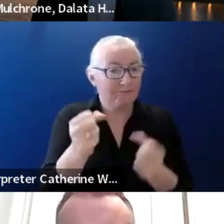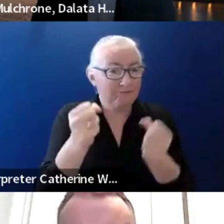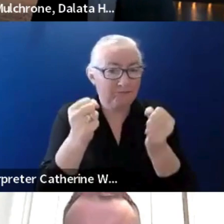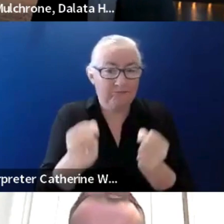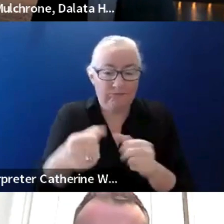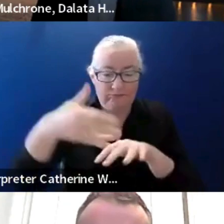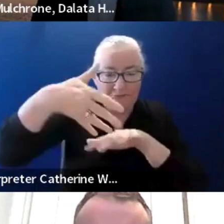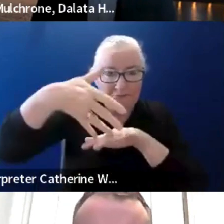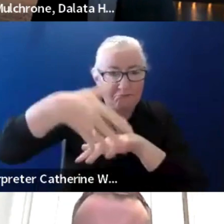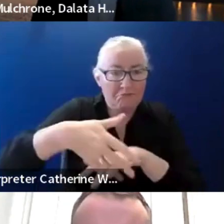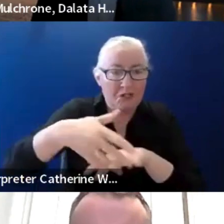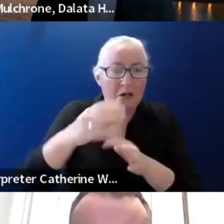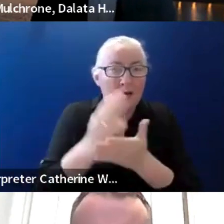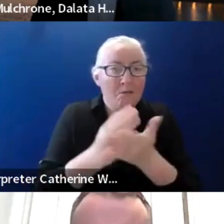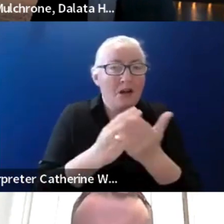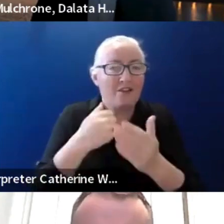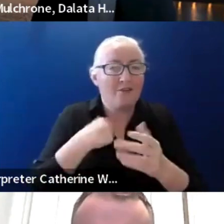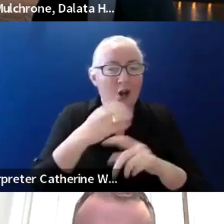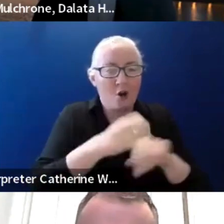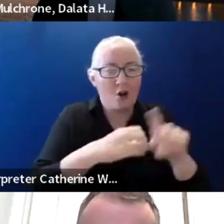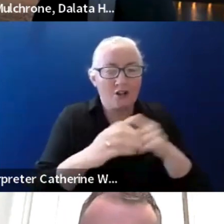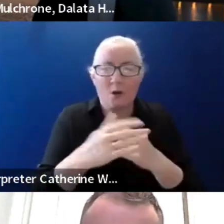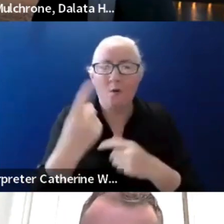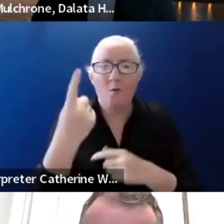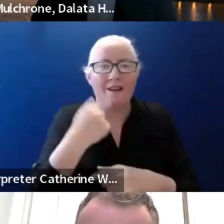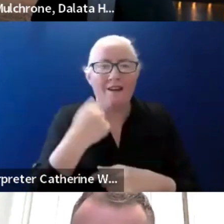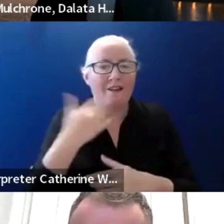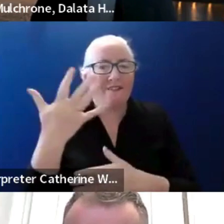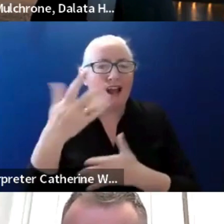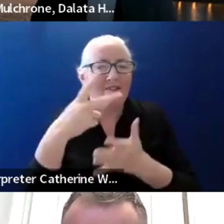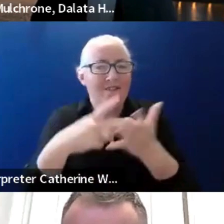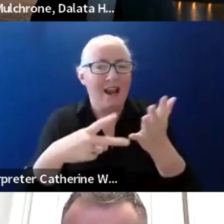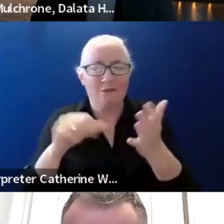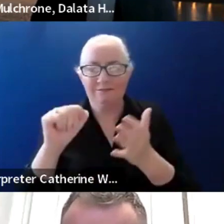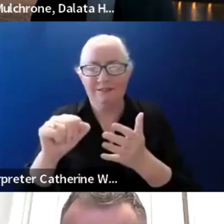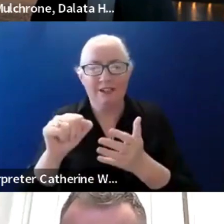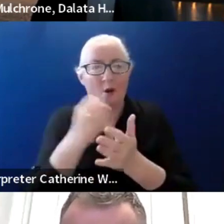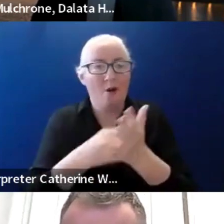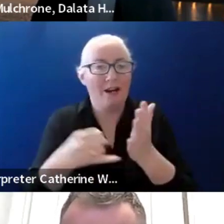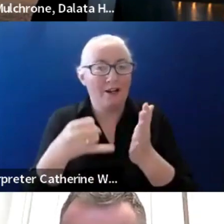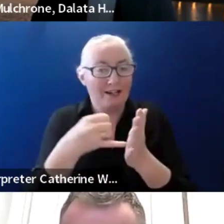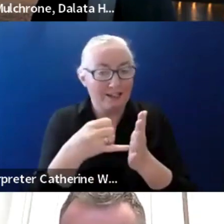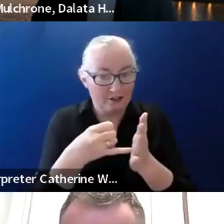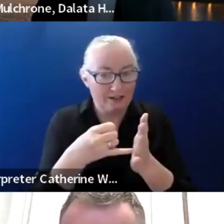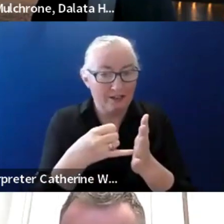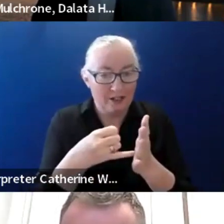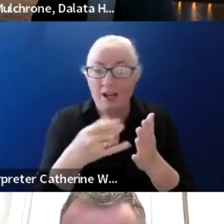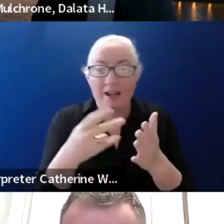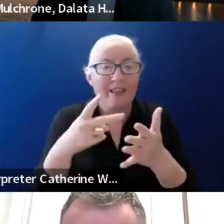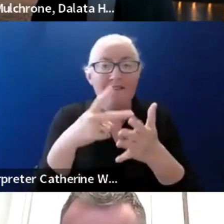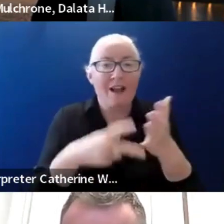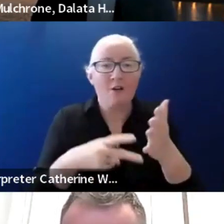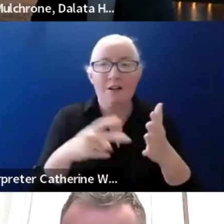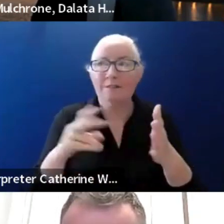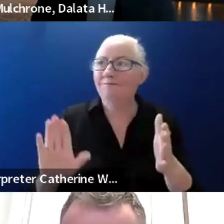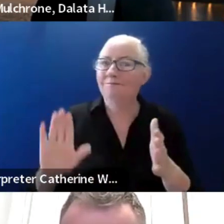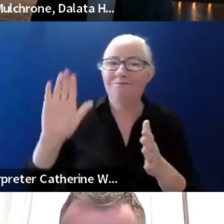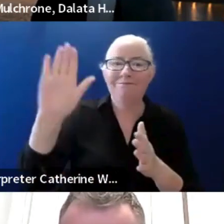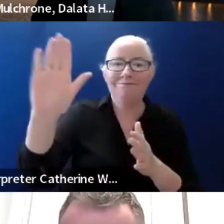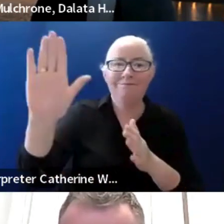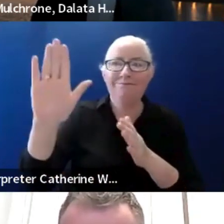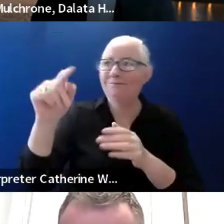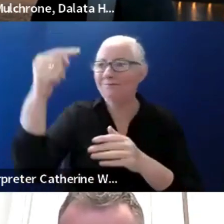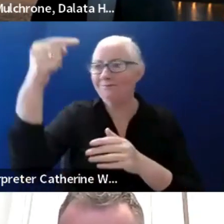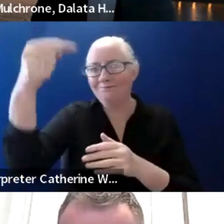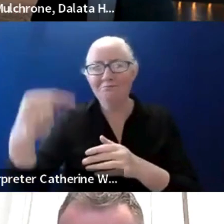in our culture. It's one of our 5 values within the firm. It's not one of those situations where we put the values up on a wall and nobody practices